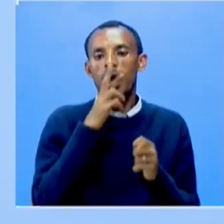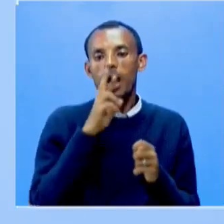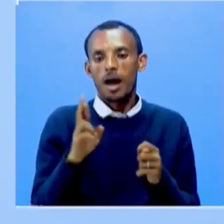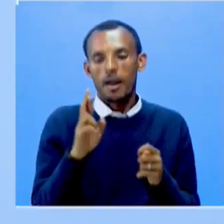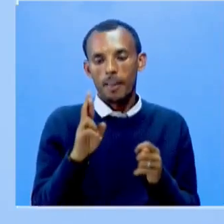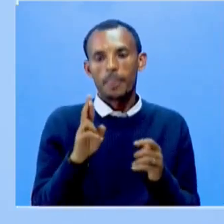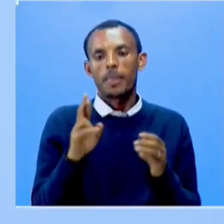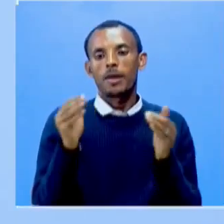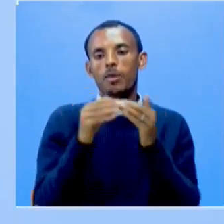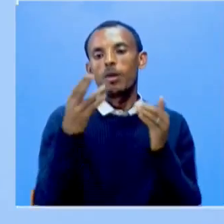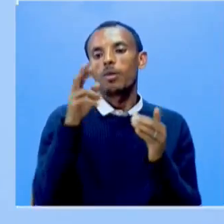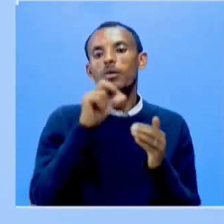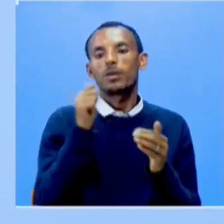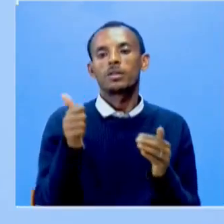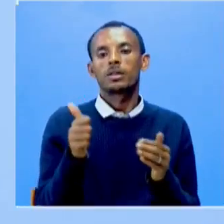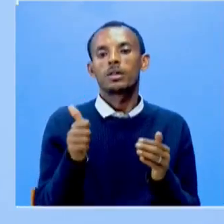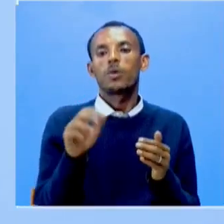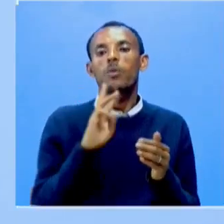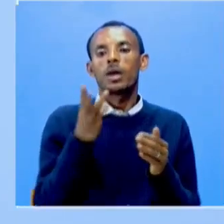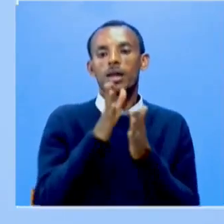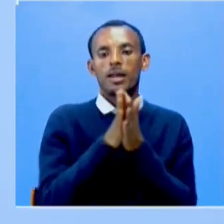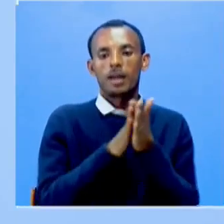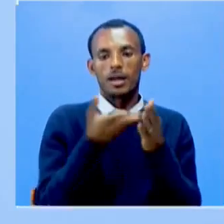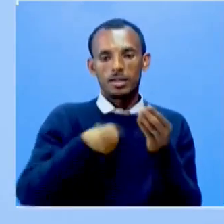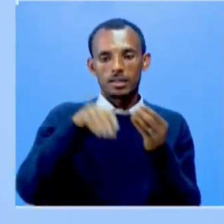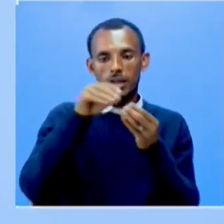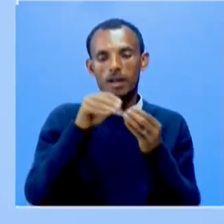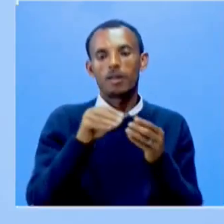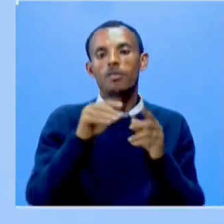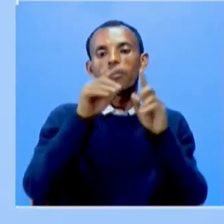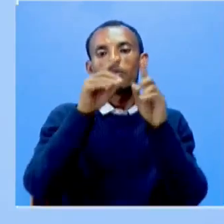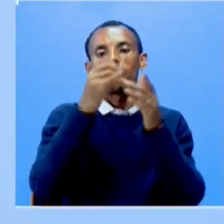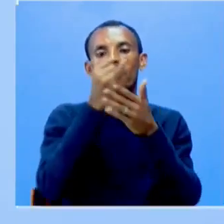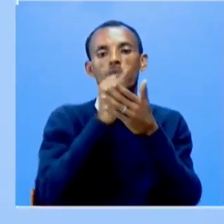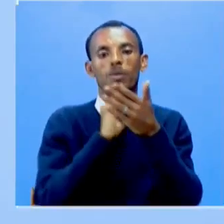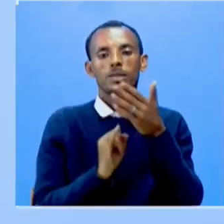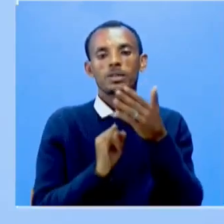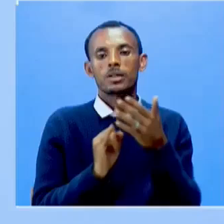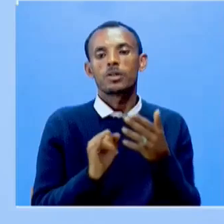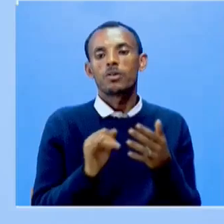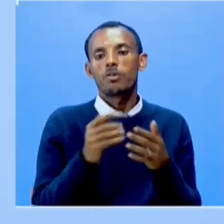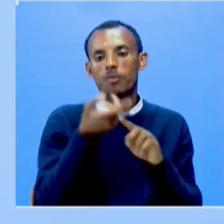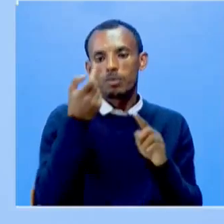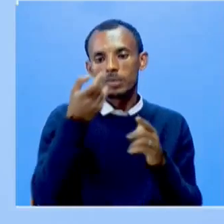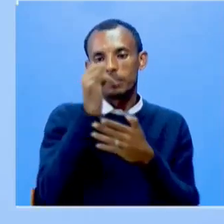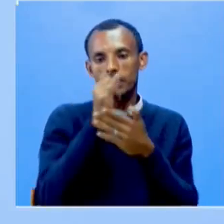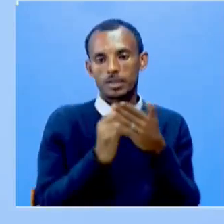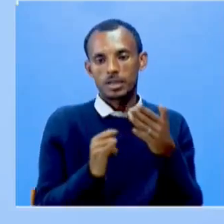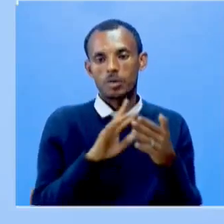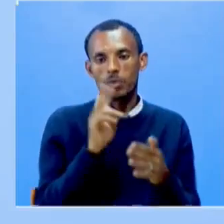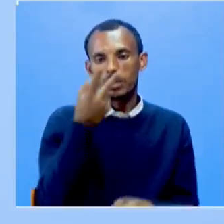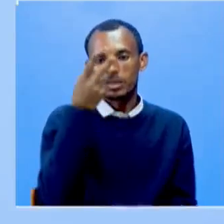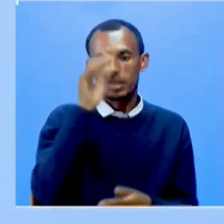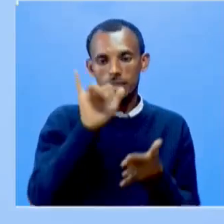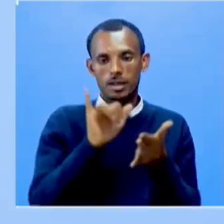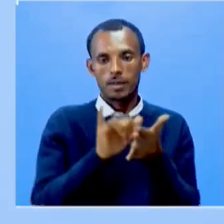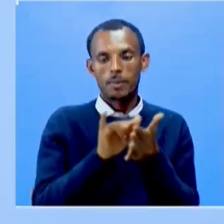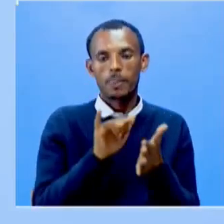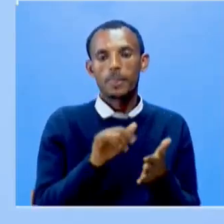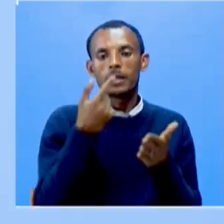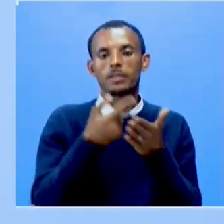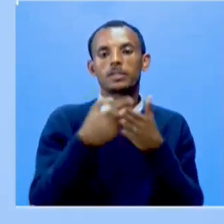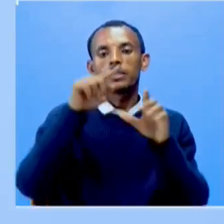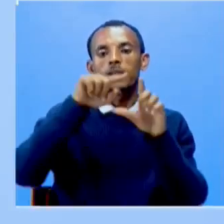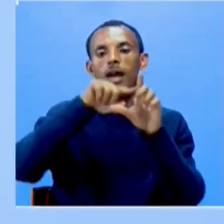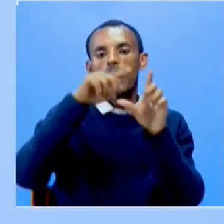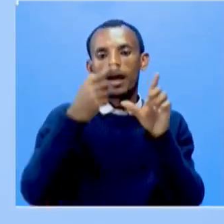information. Here, from the picture, you can see that this